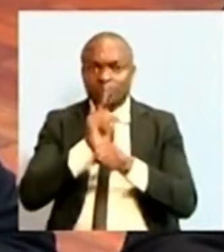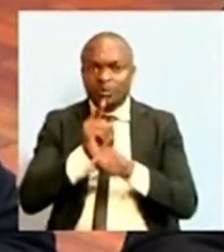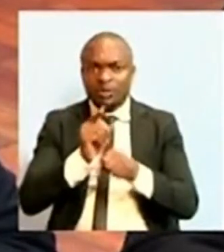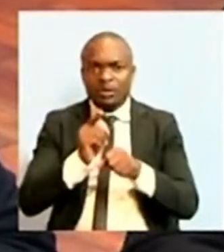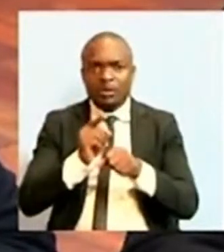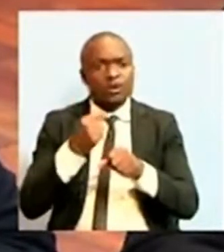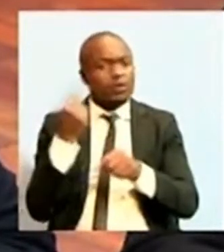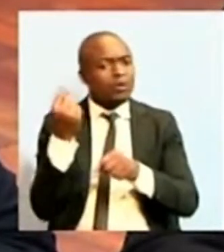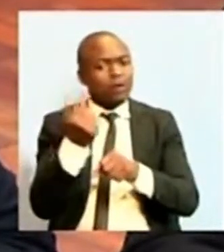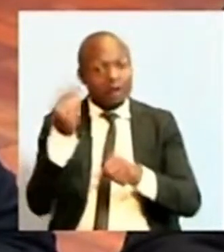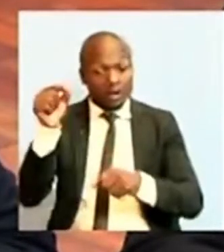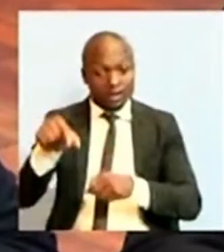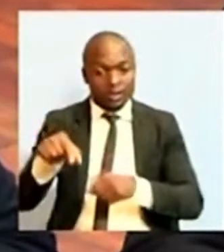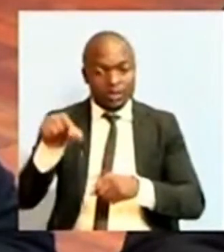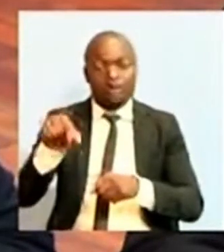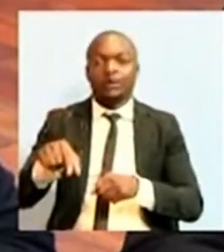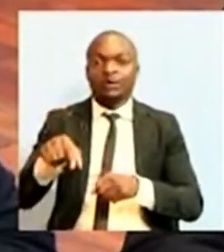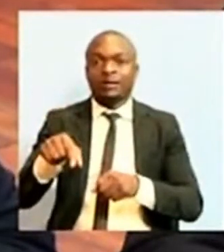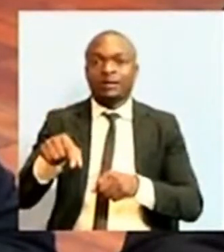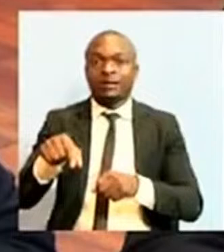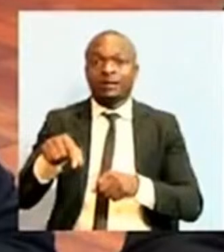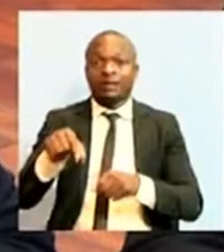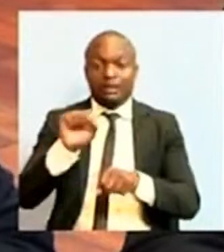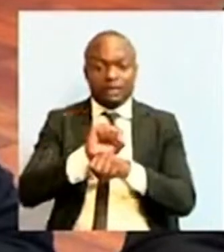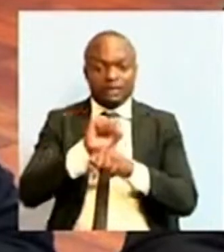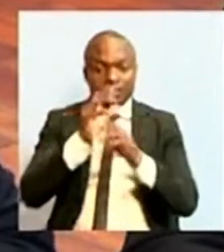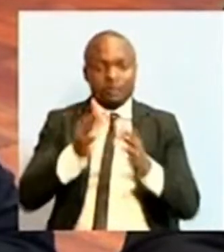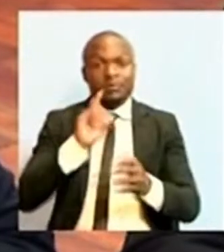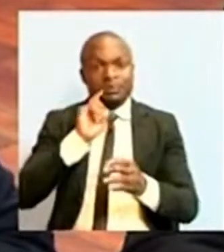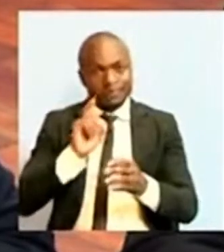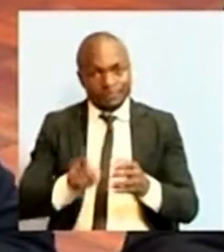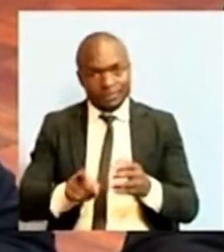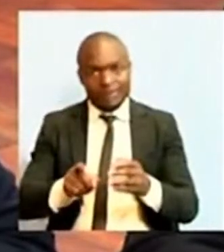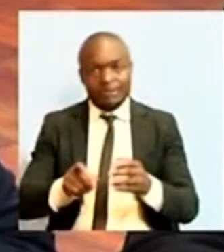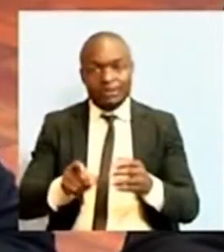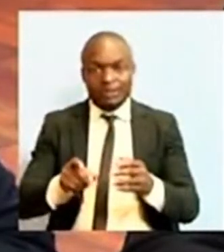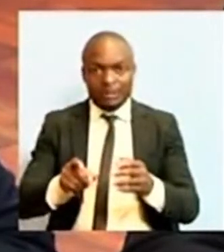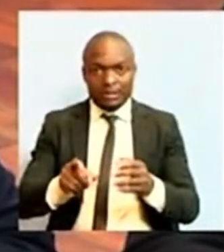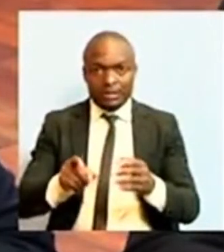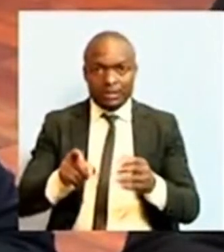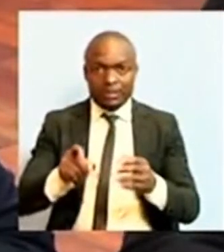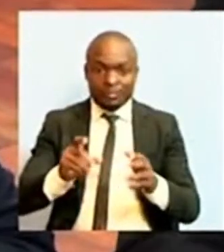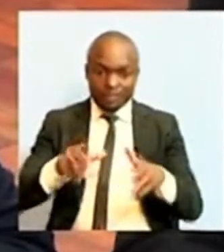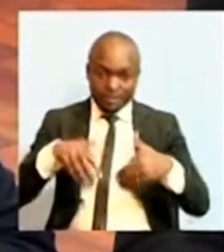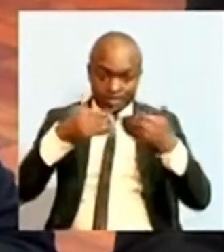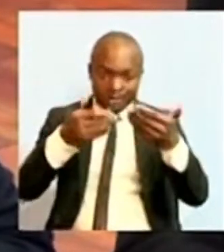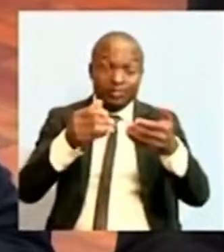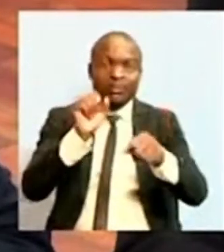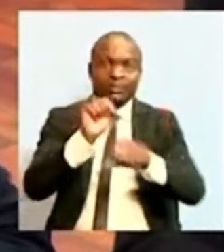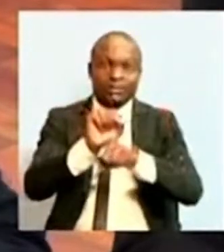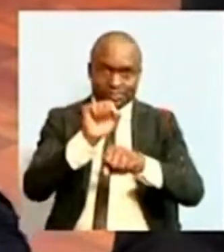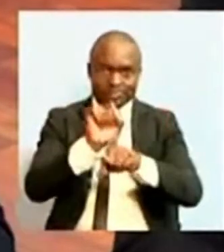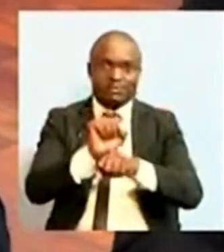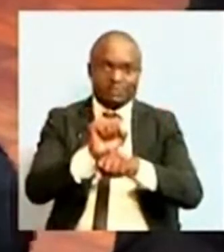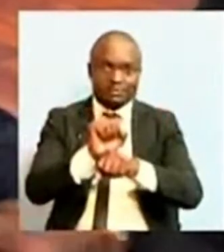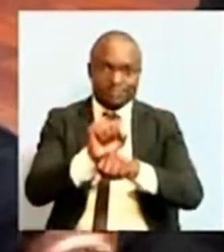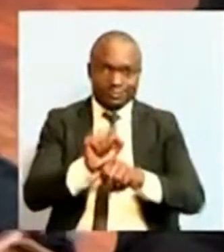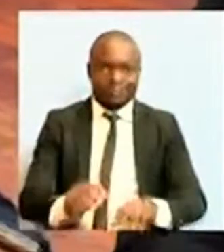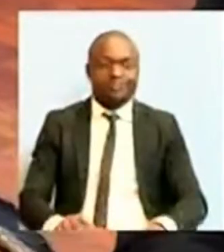qualified officers are recommended to fill existing vacant posts and intensify